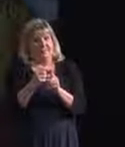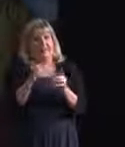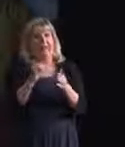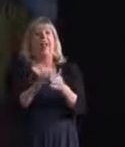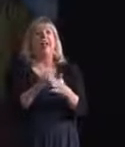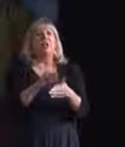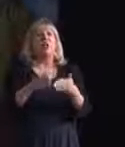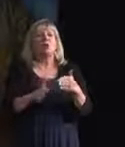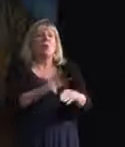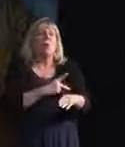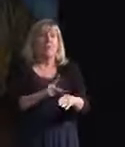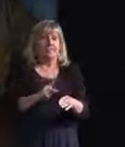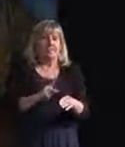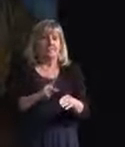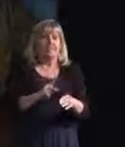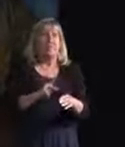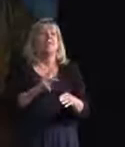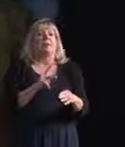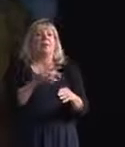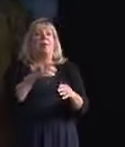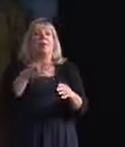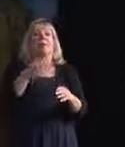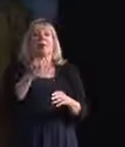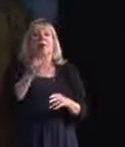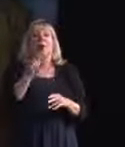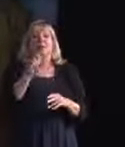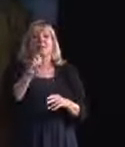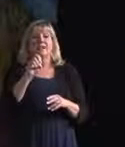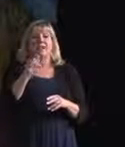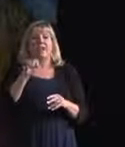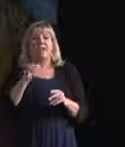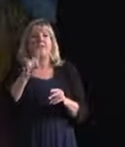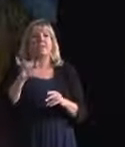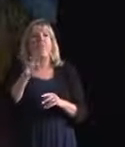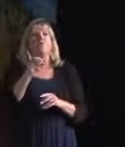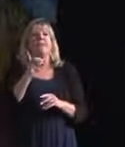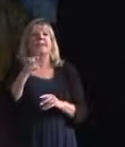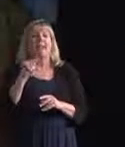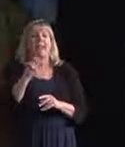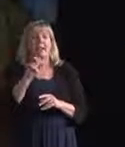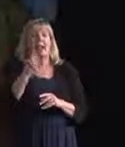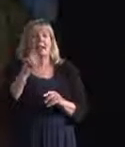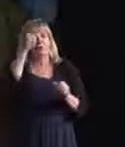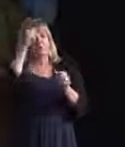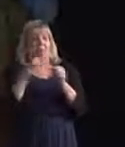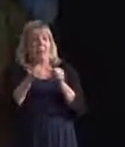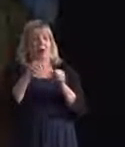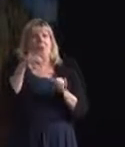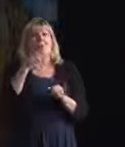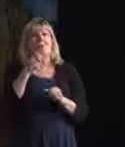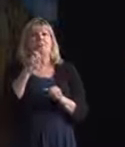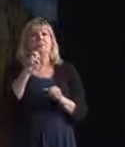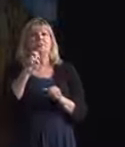Thus concludes the poem Parsley by Rita Dove, a piece remembering the so-called Parsley